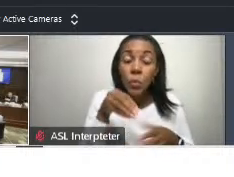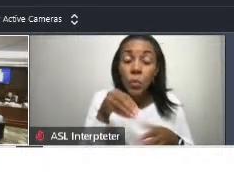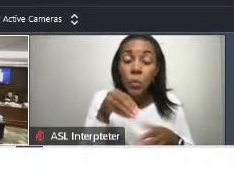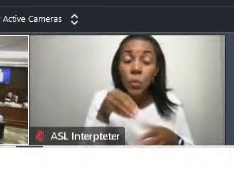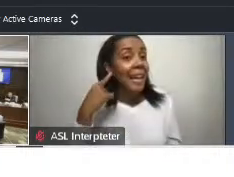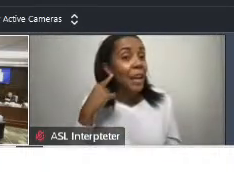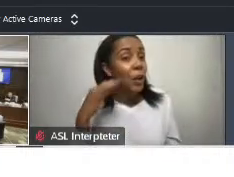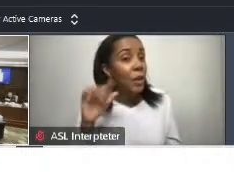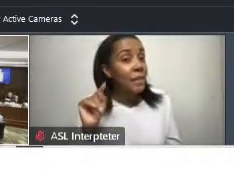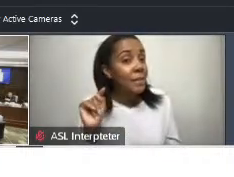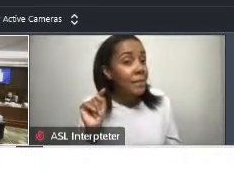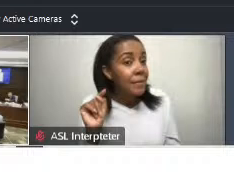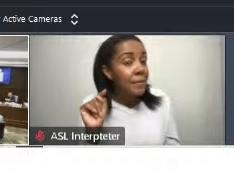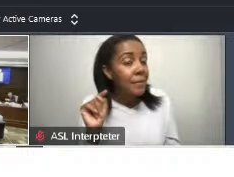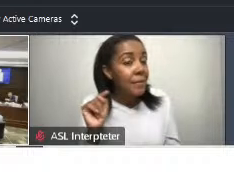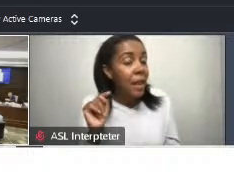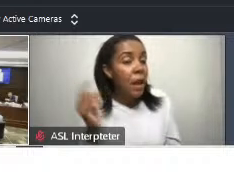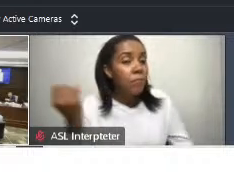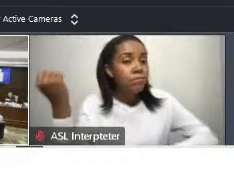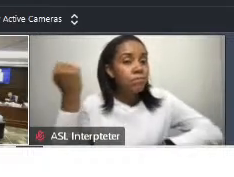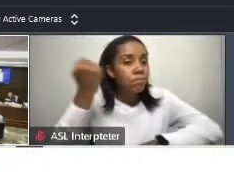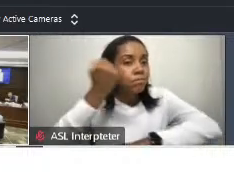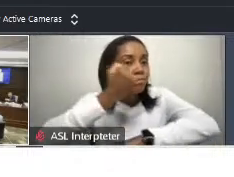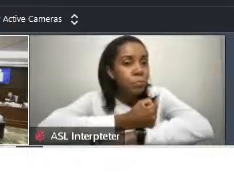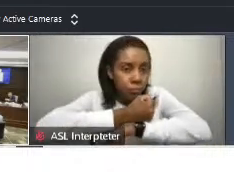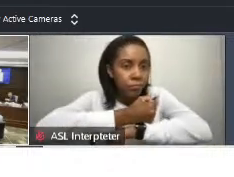it, close it down.